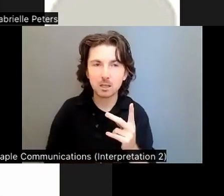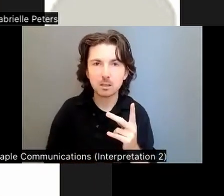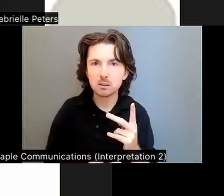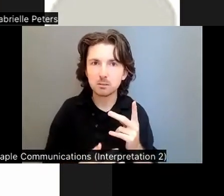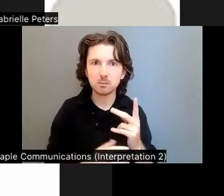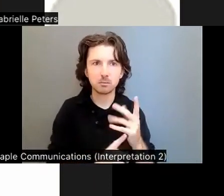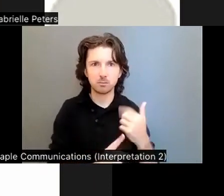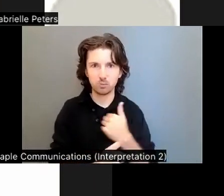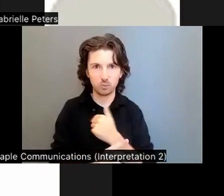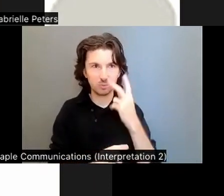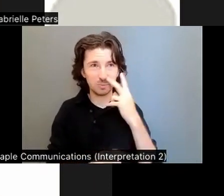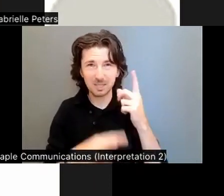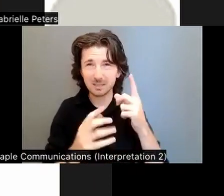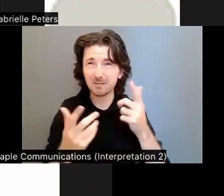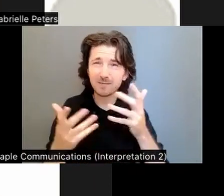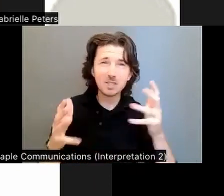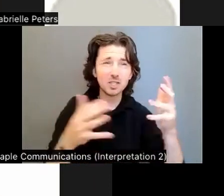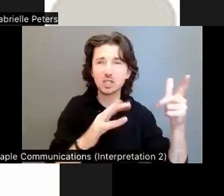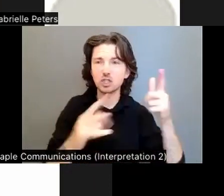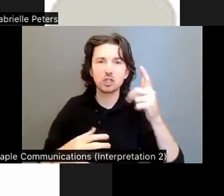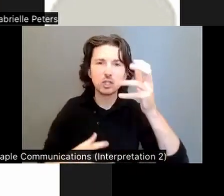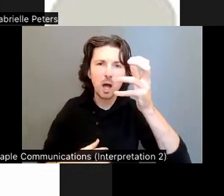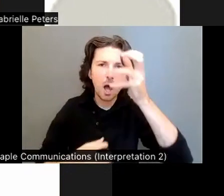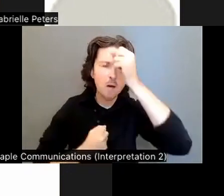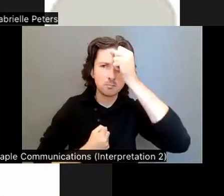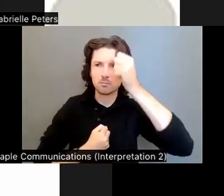and stolen by colonial capitalism, denied